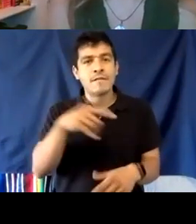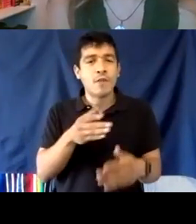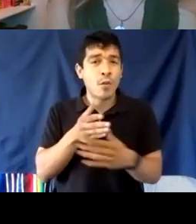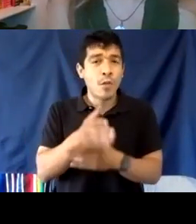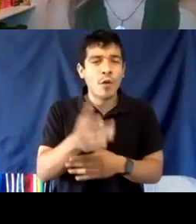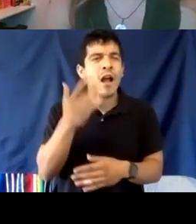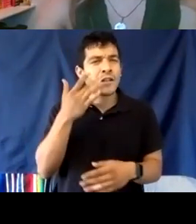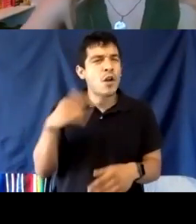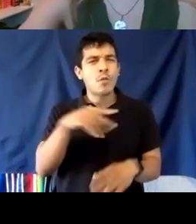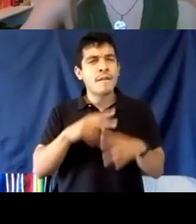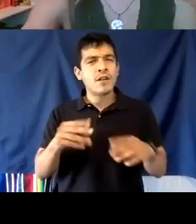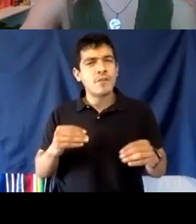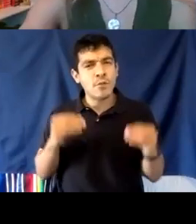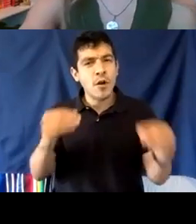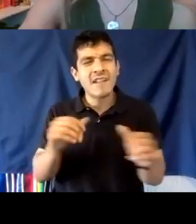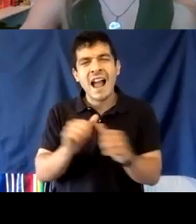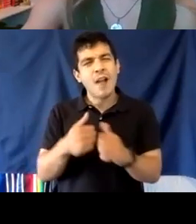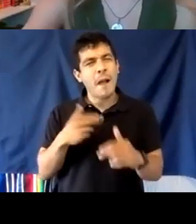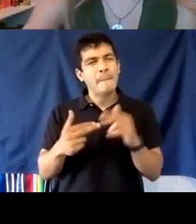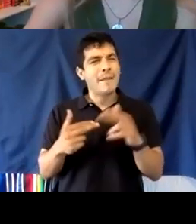And how do we build that into our work? Thanks.